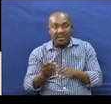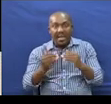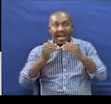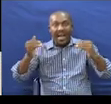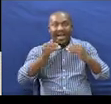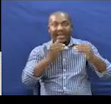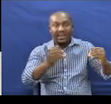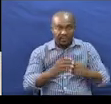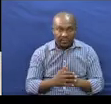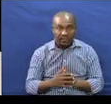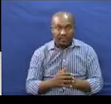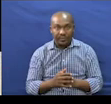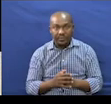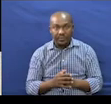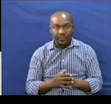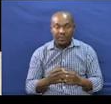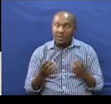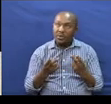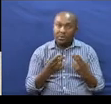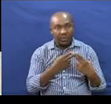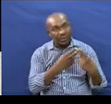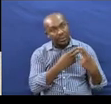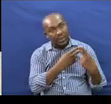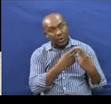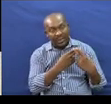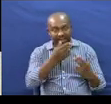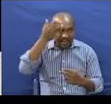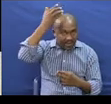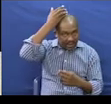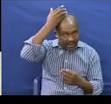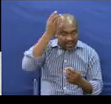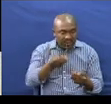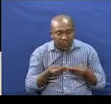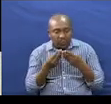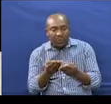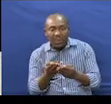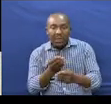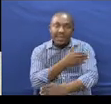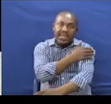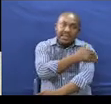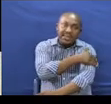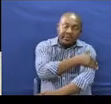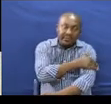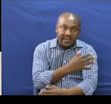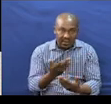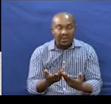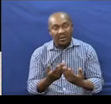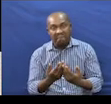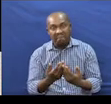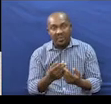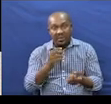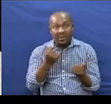hospitals, nurses, and doctors, this again contributed to the decline in death rate. So for